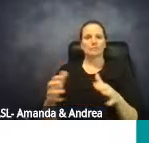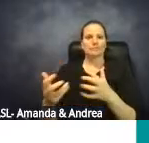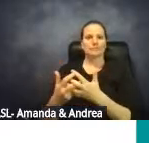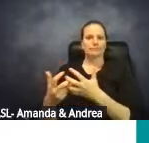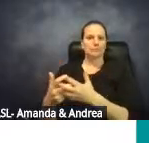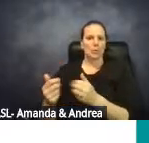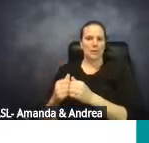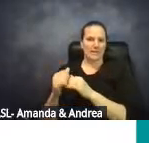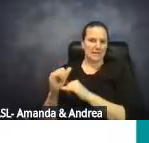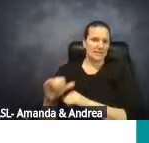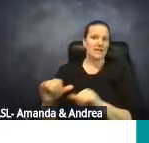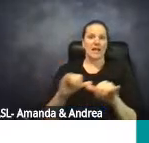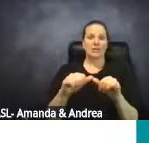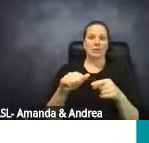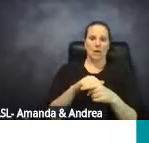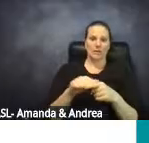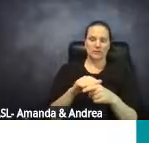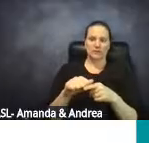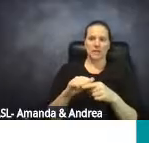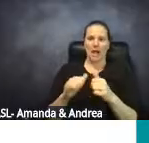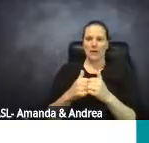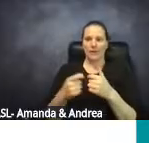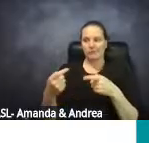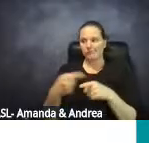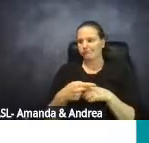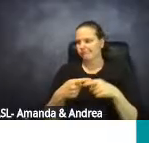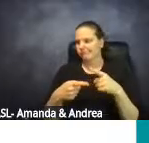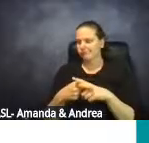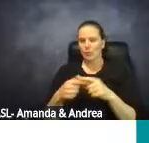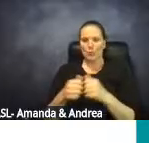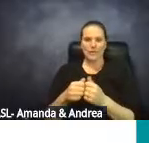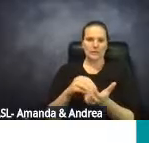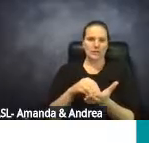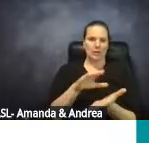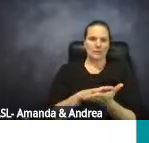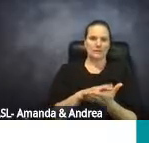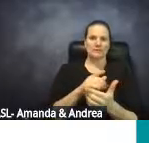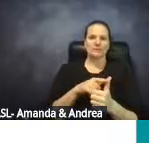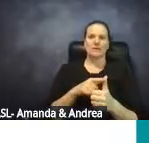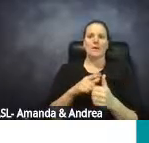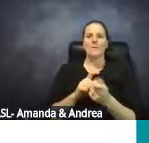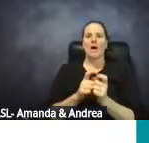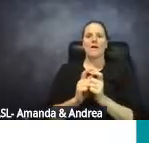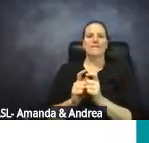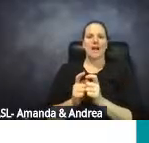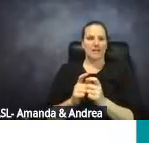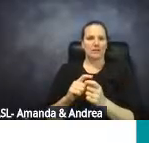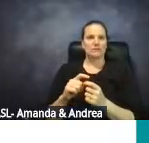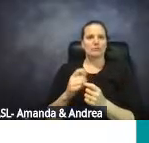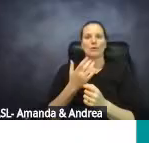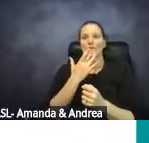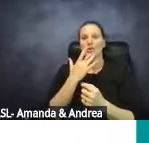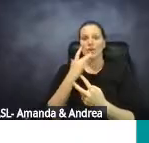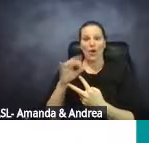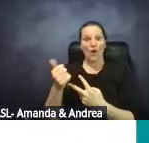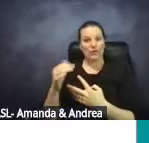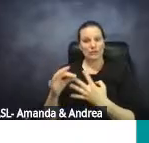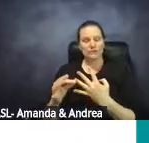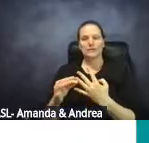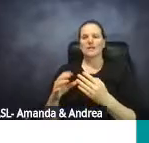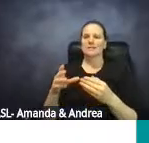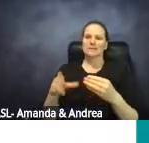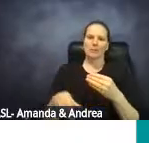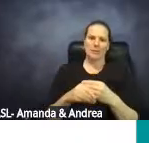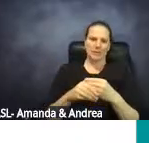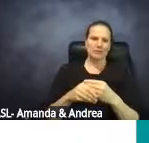standard practices and seeing how they intersected with documents such as the modified locally preferred alternative. And again, that supplemental